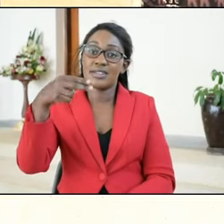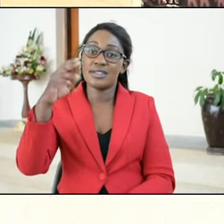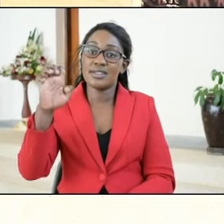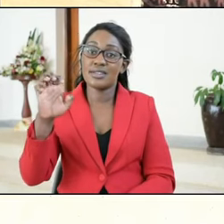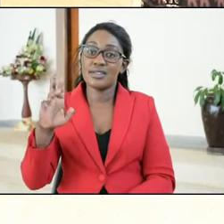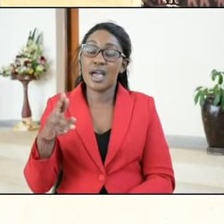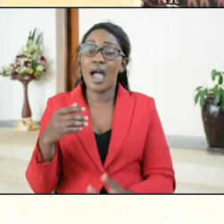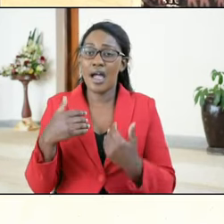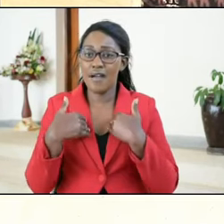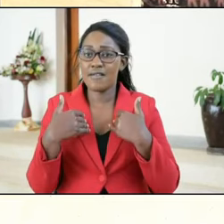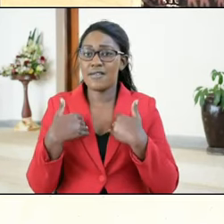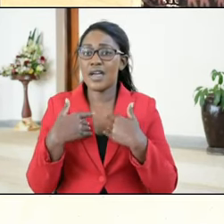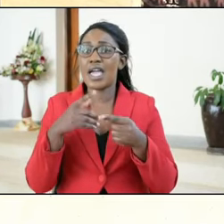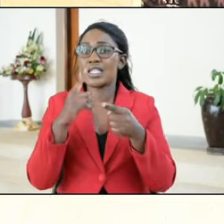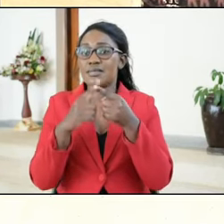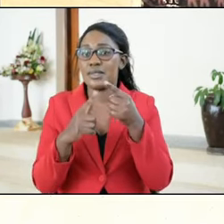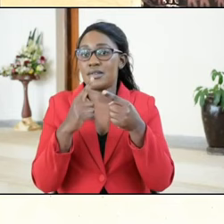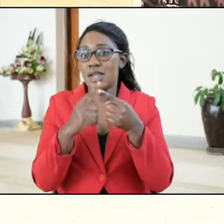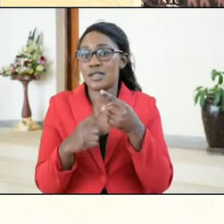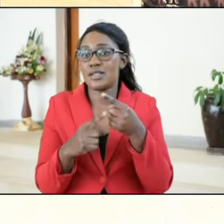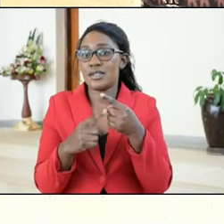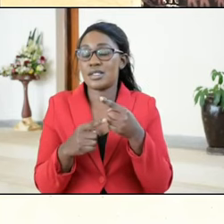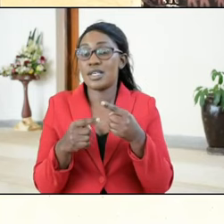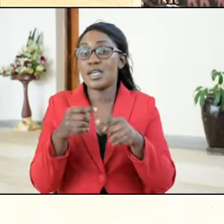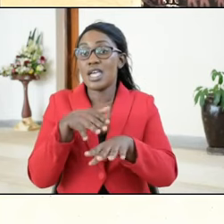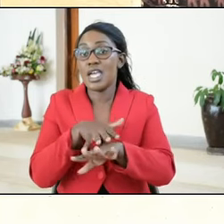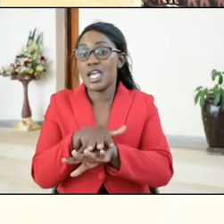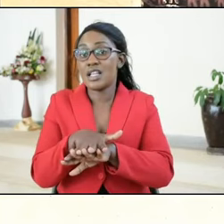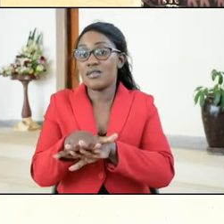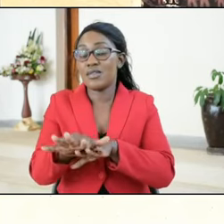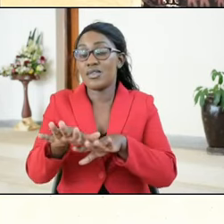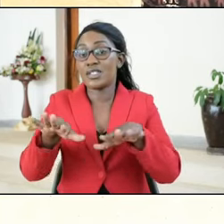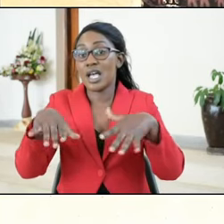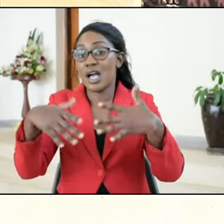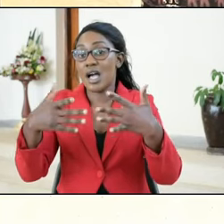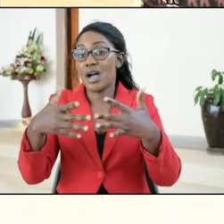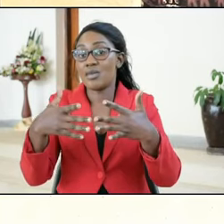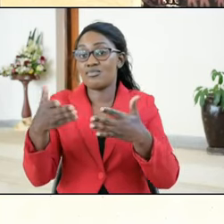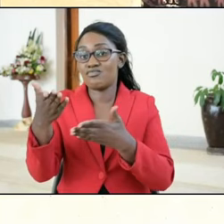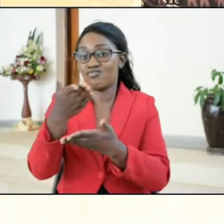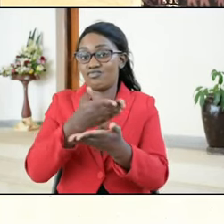experiences can actually influence how we interact with the Bible. Yes.